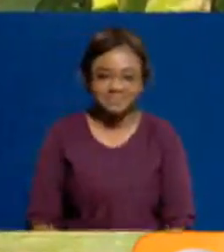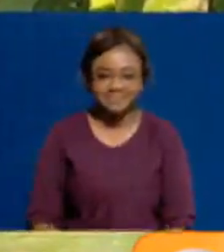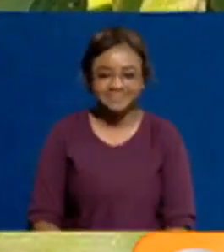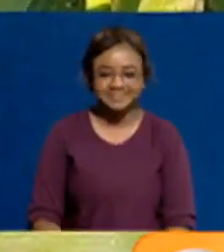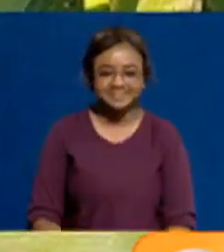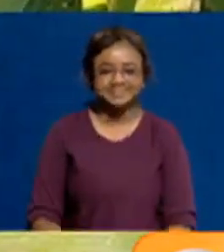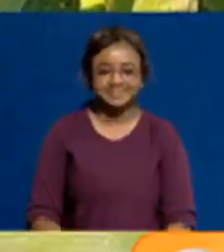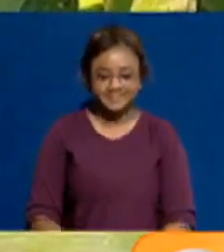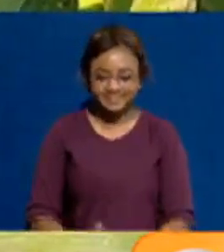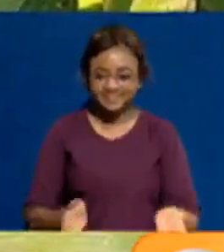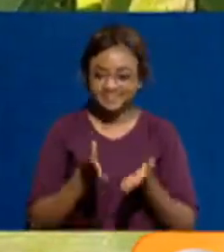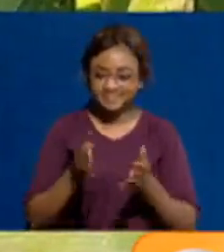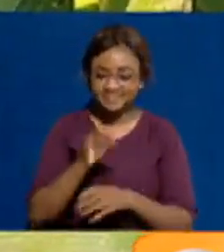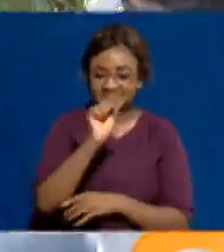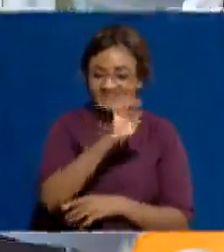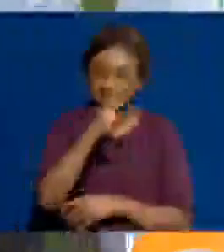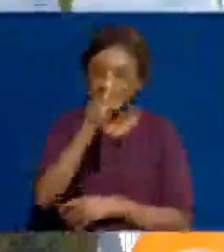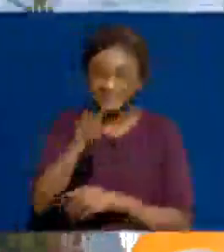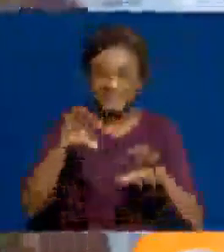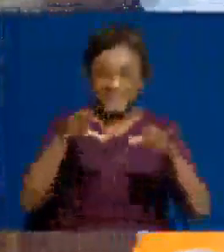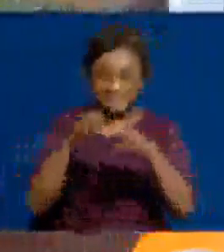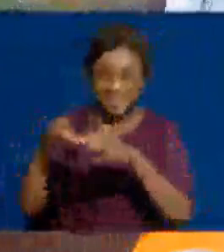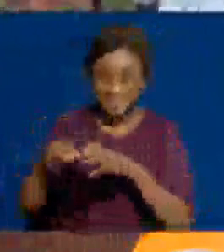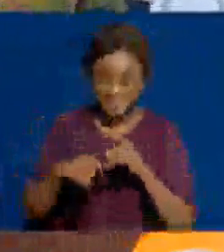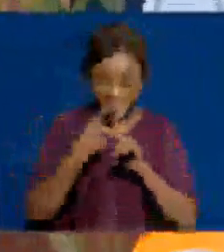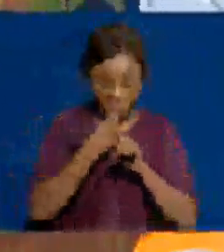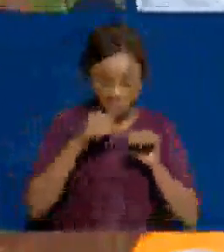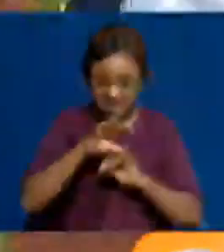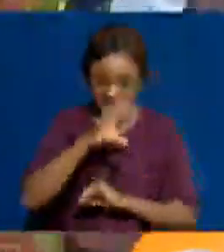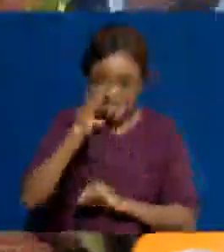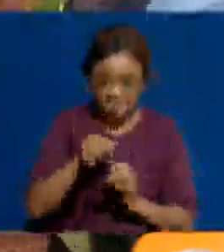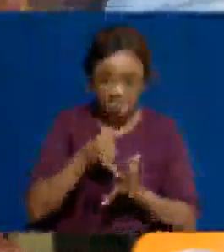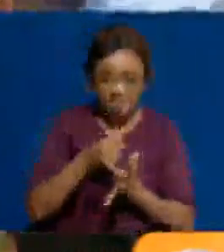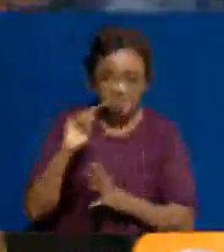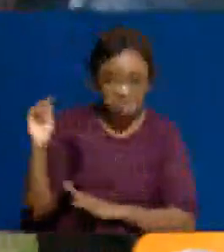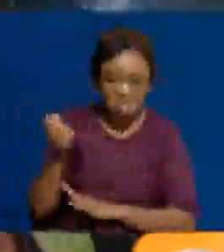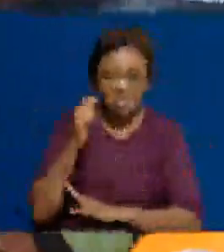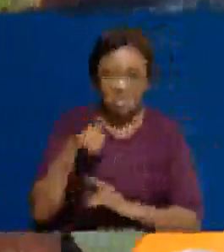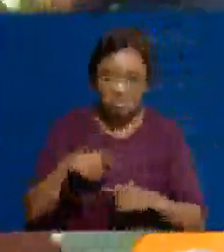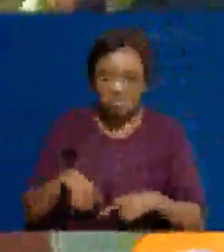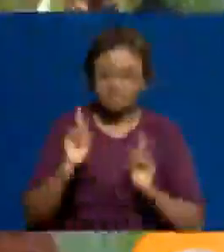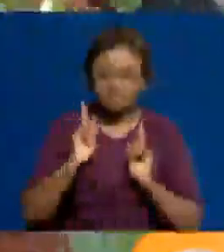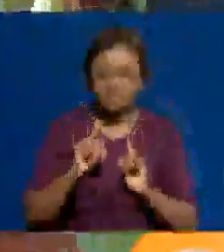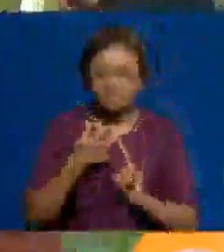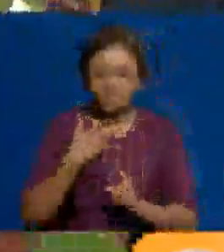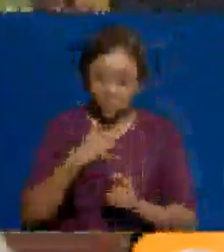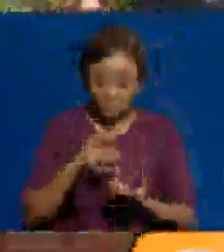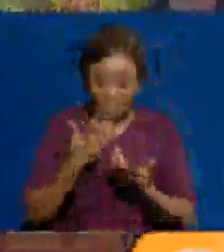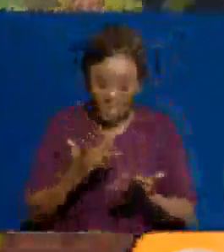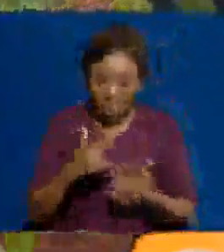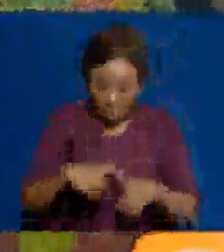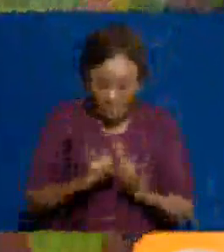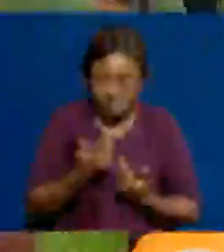Currently, seed producers and companies in Africa, including Kenya, prevent self-fertilization by manual detasseling,